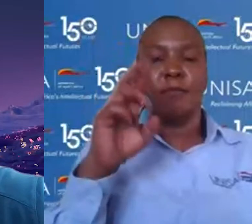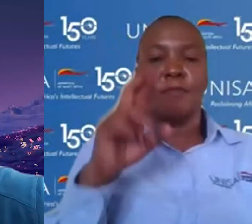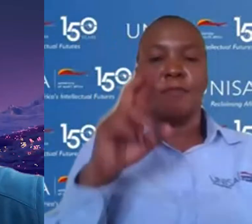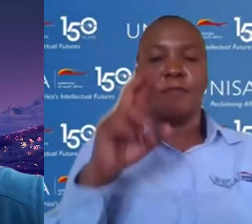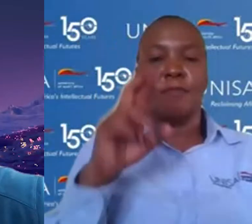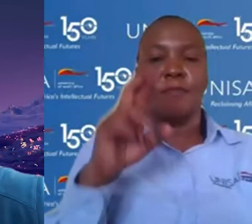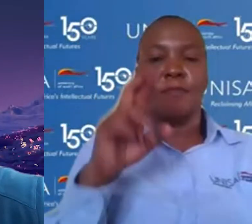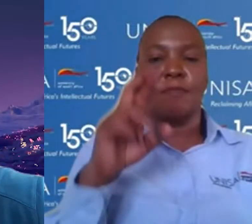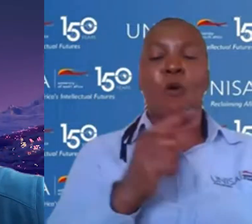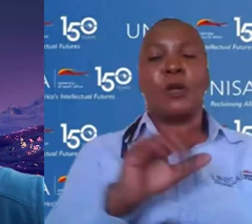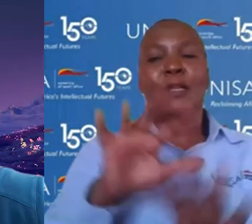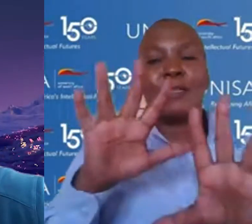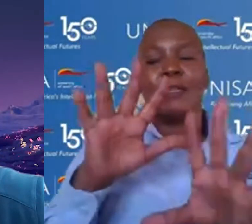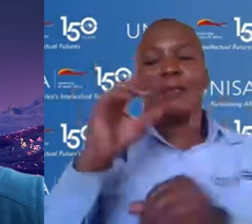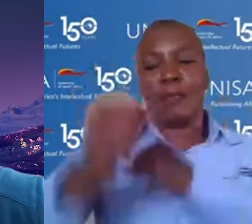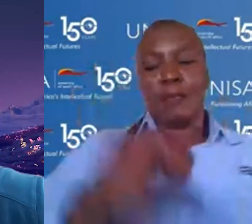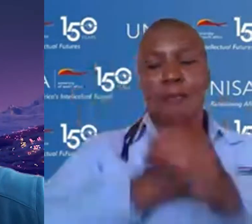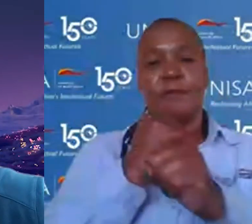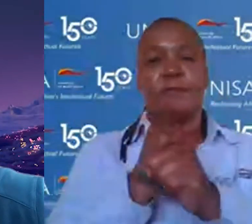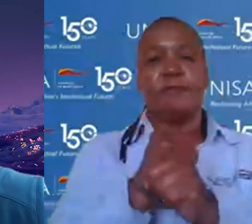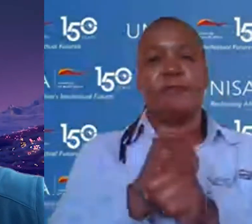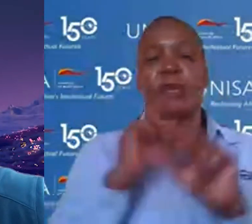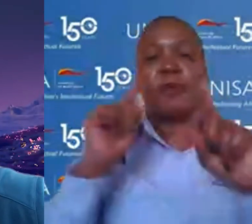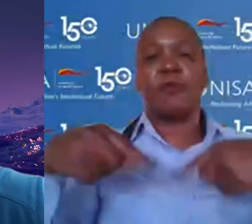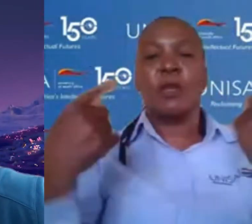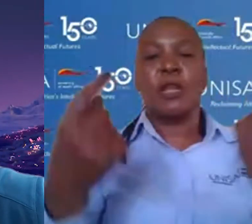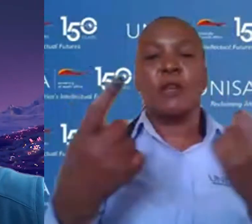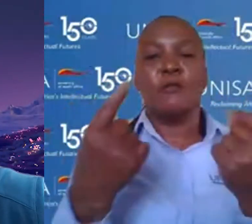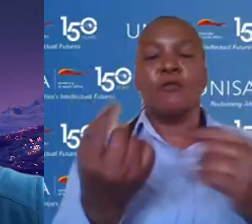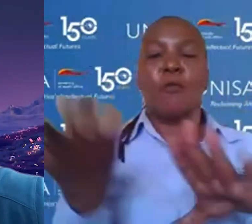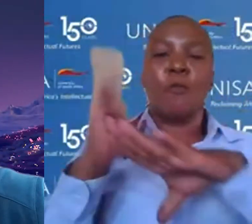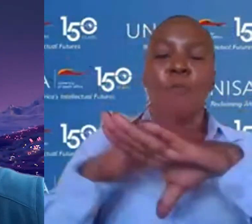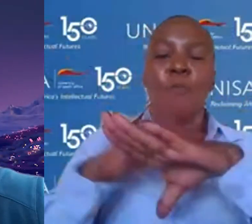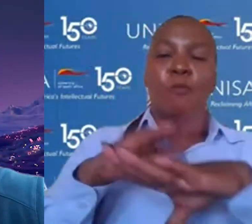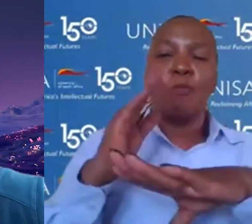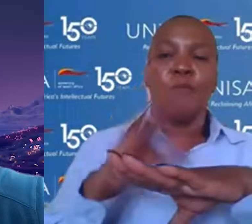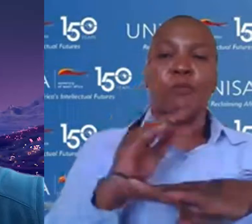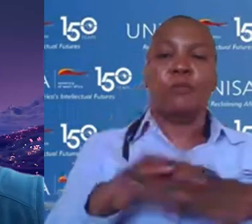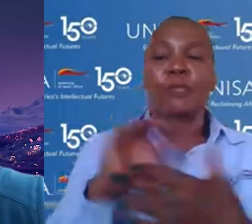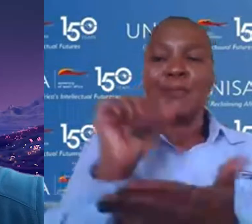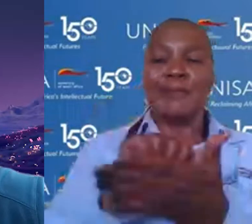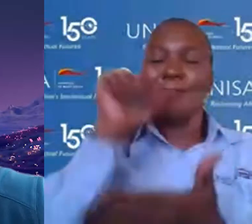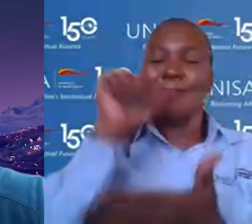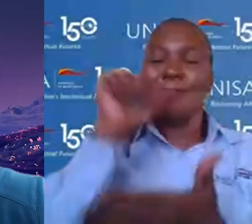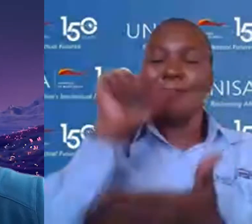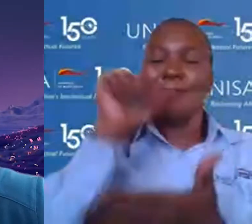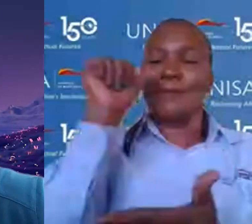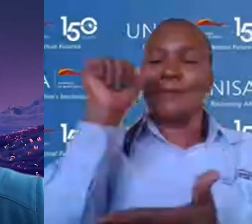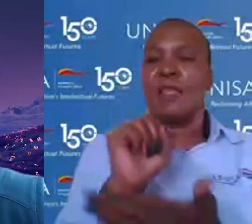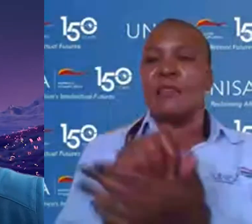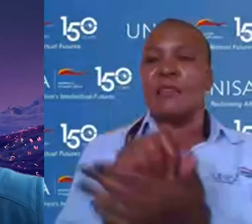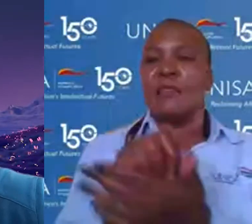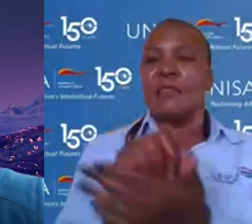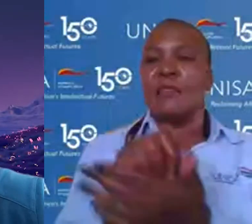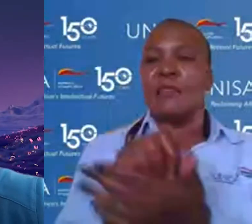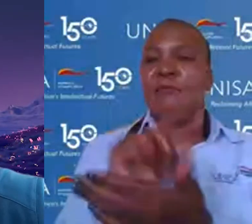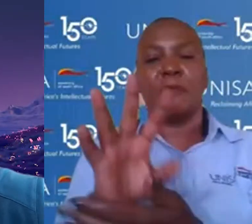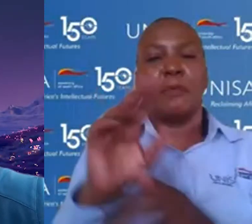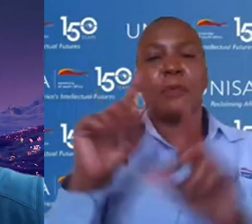modules. But you will not be able to register all 16 No, you will not be able